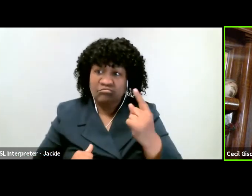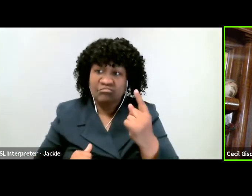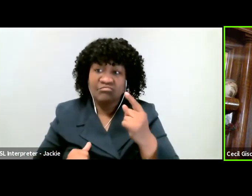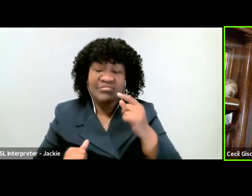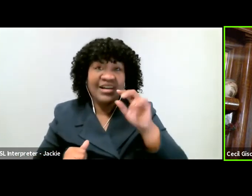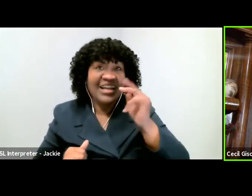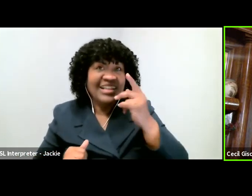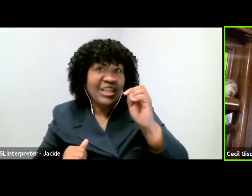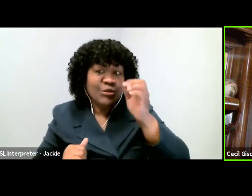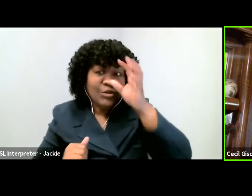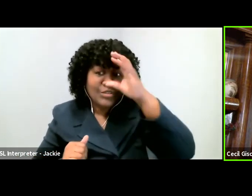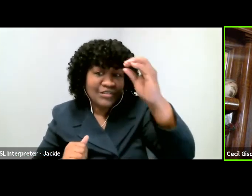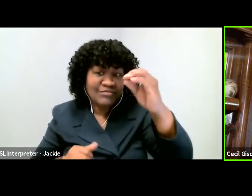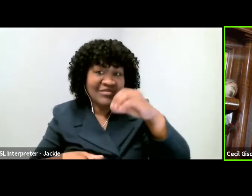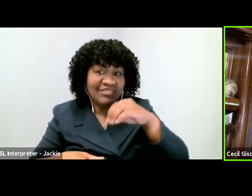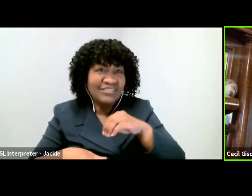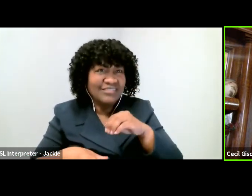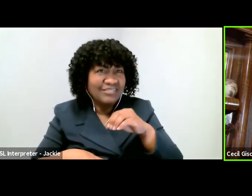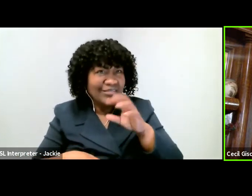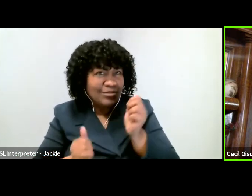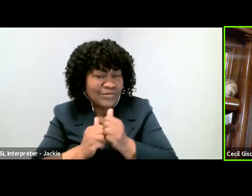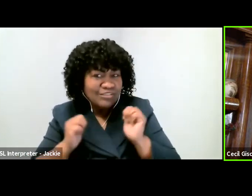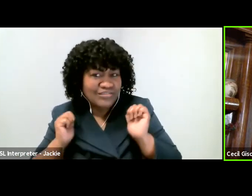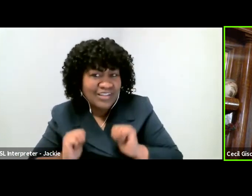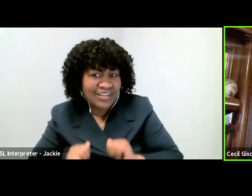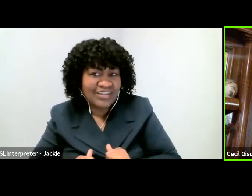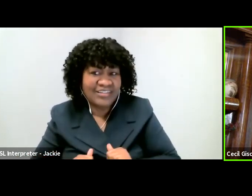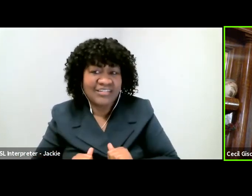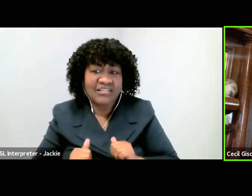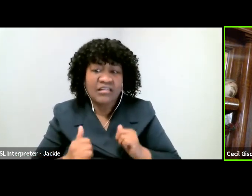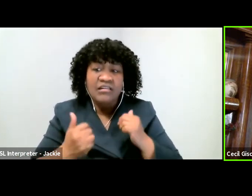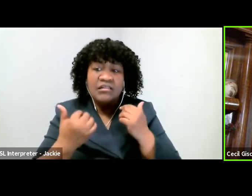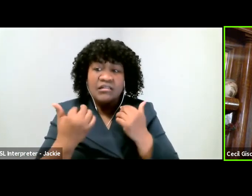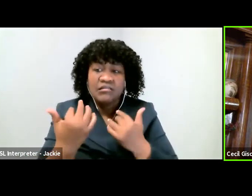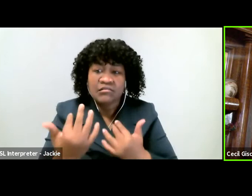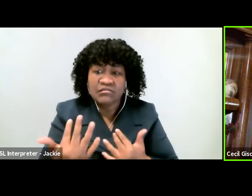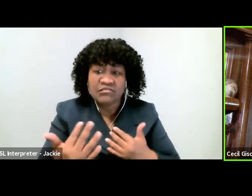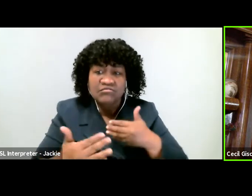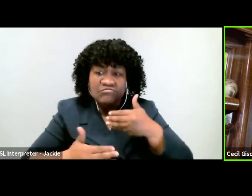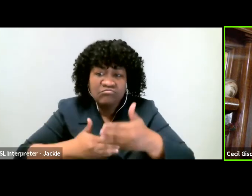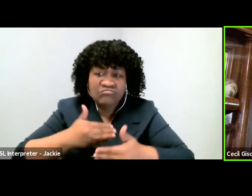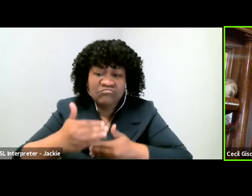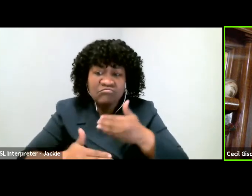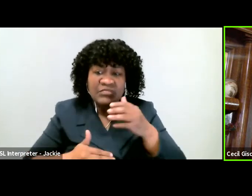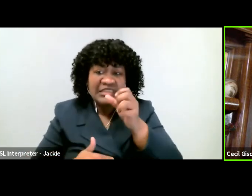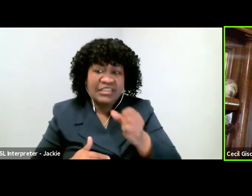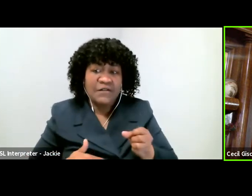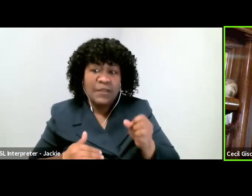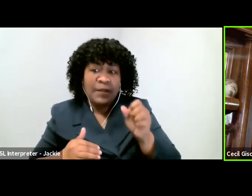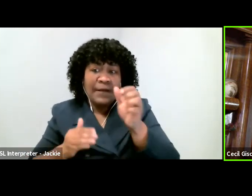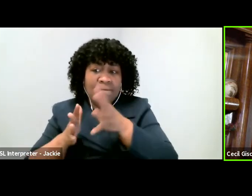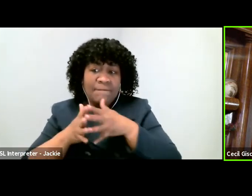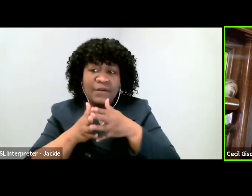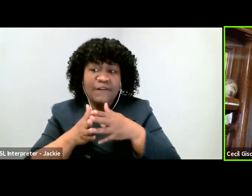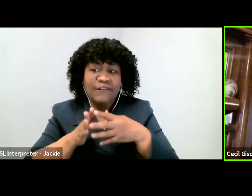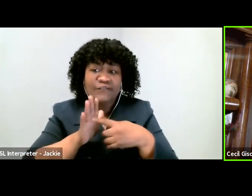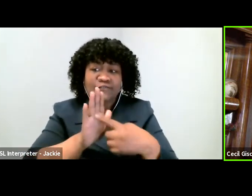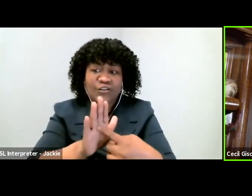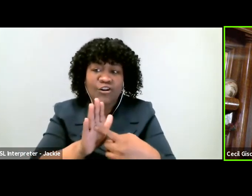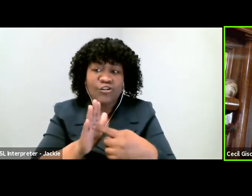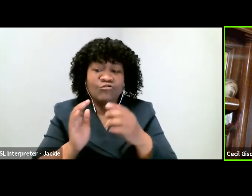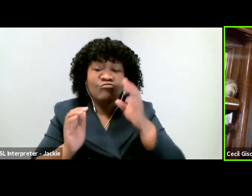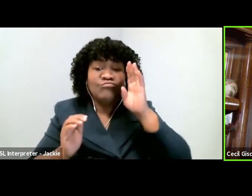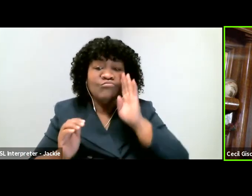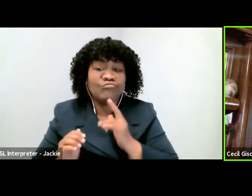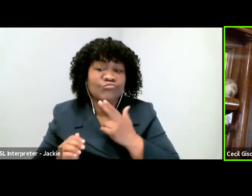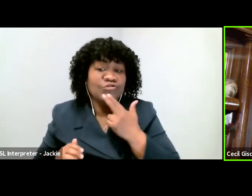in a jacket. The shoulder of South America just hunches along the Atlantic. Demerara, sugar.